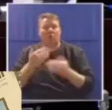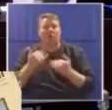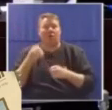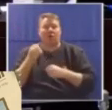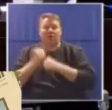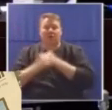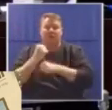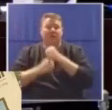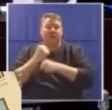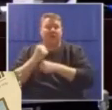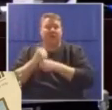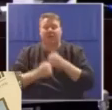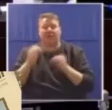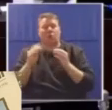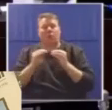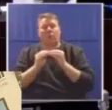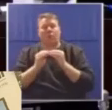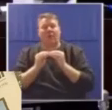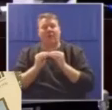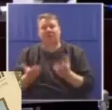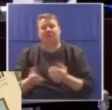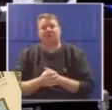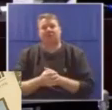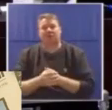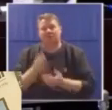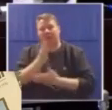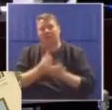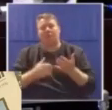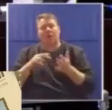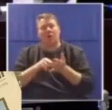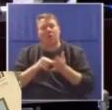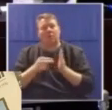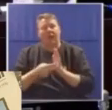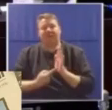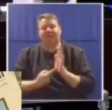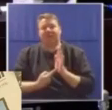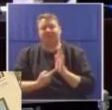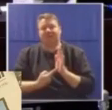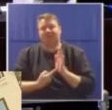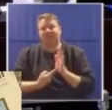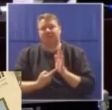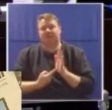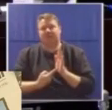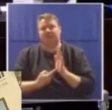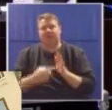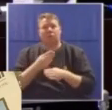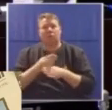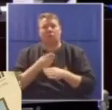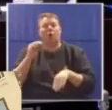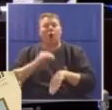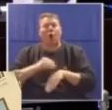maintenance. And part of our plan is also to work on demand management.